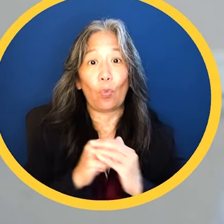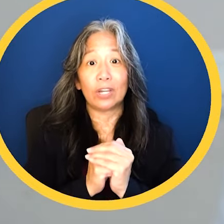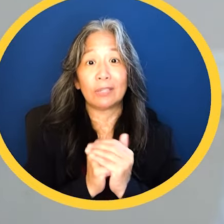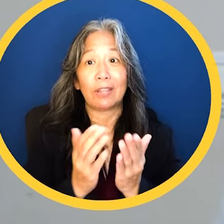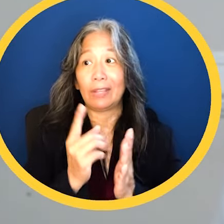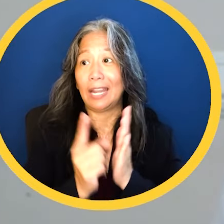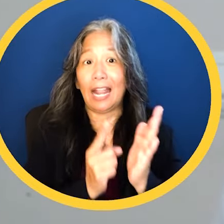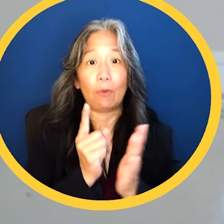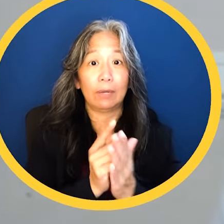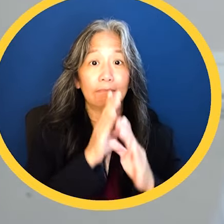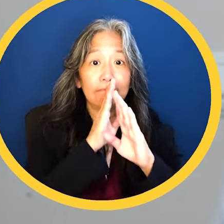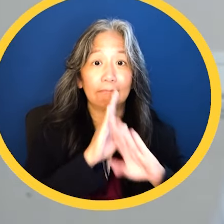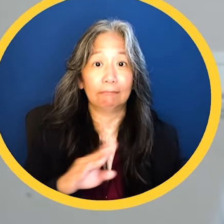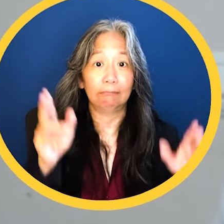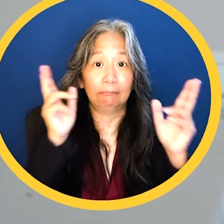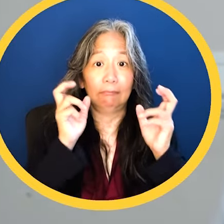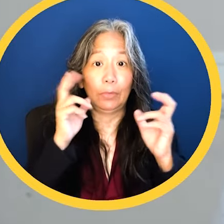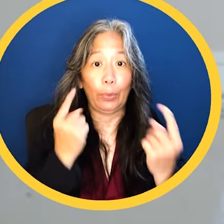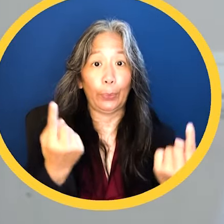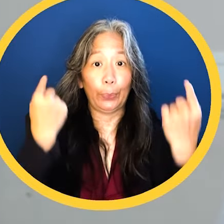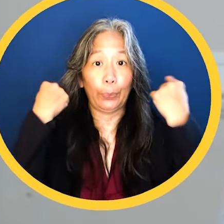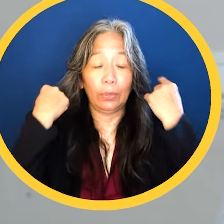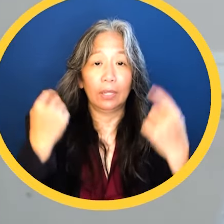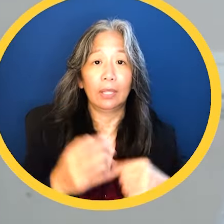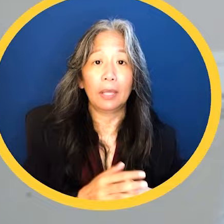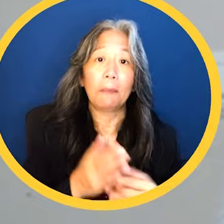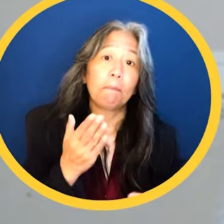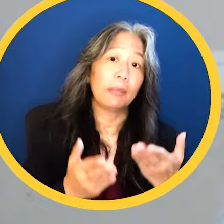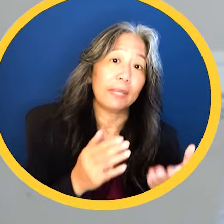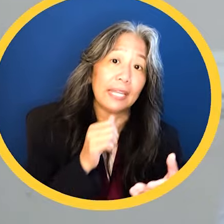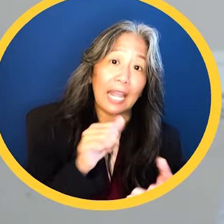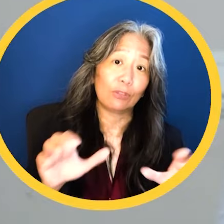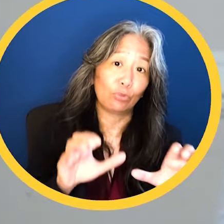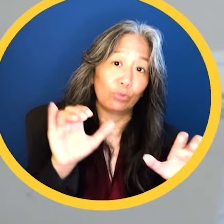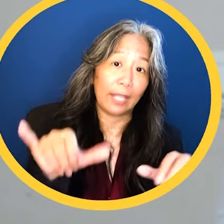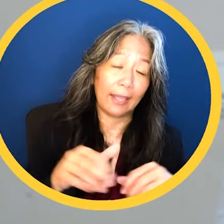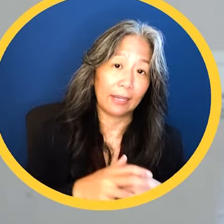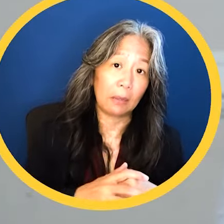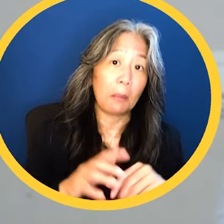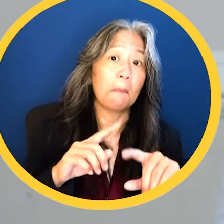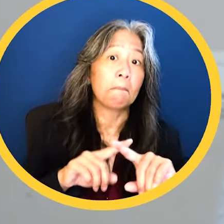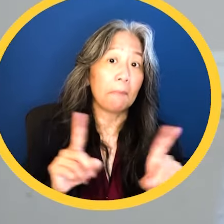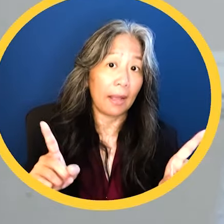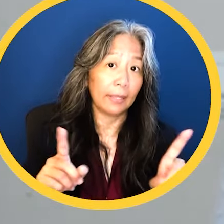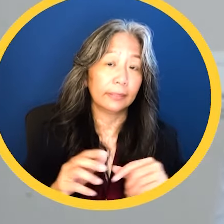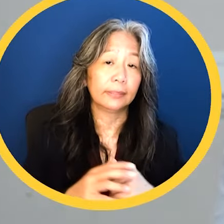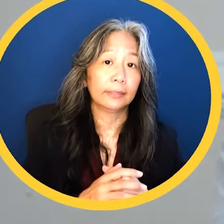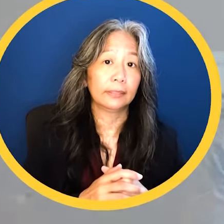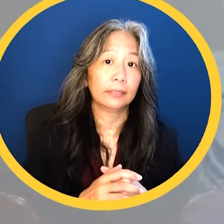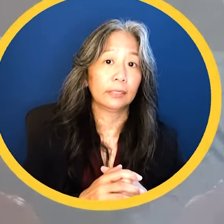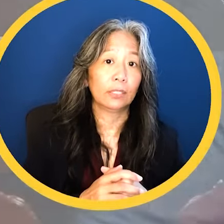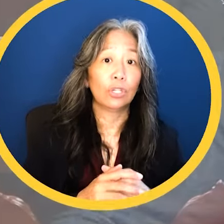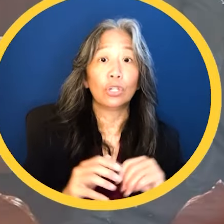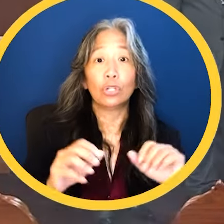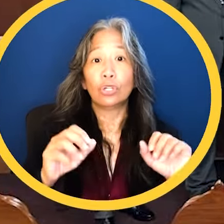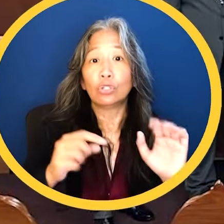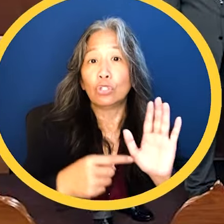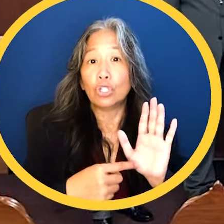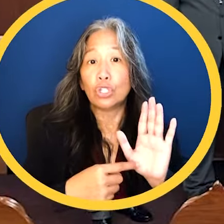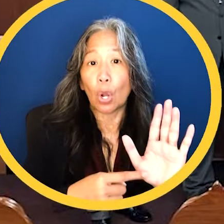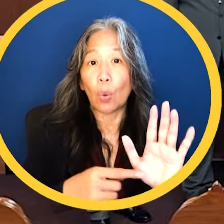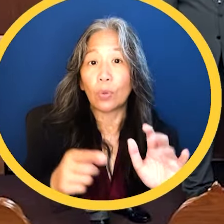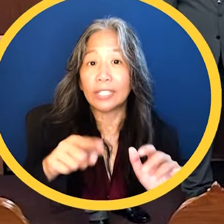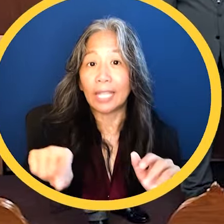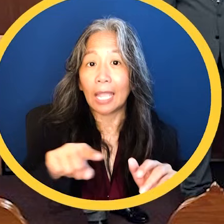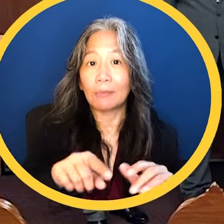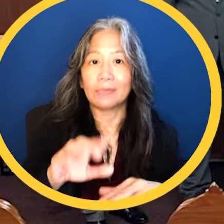hour in complete silence and not know exactly what's going on. As a child, you may not be able to do that. But to be able to show them that